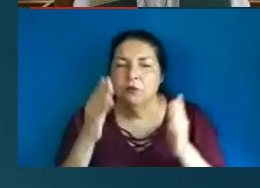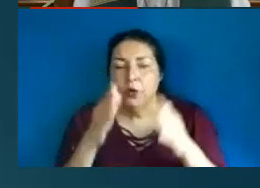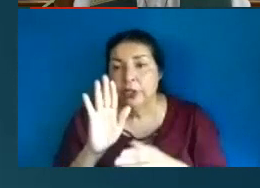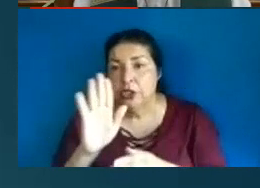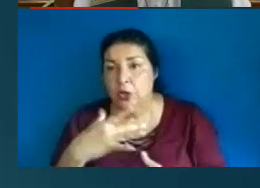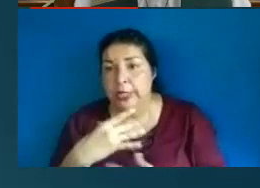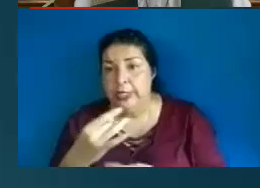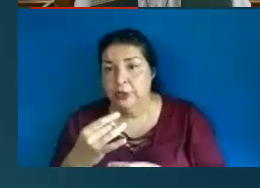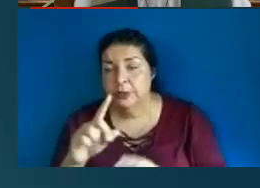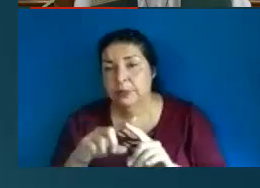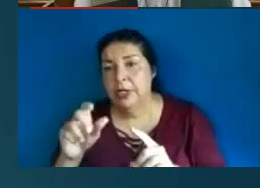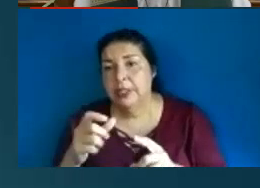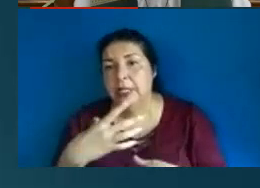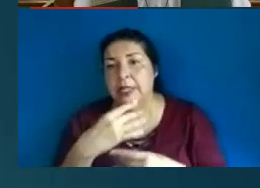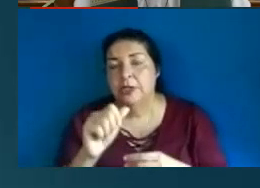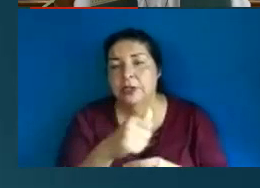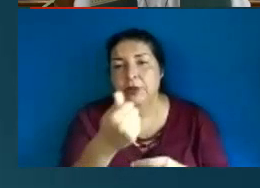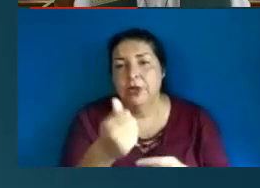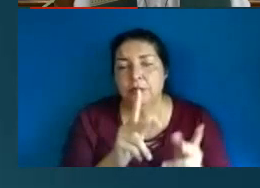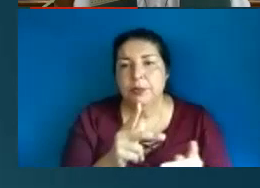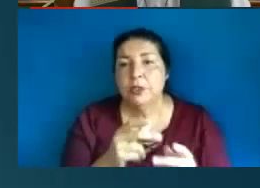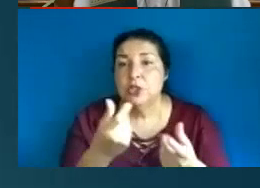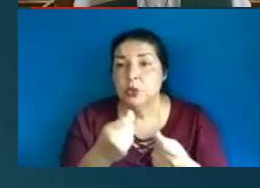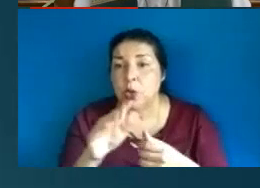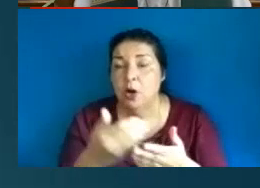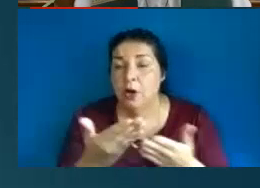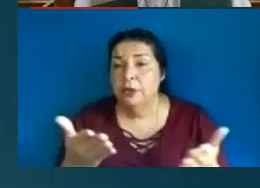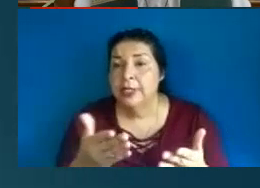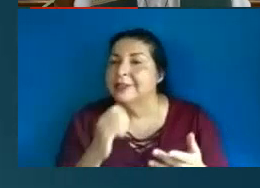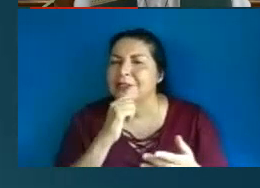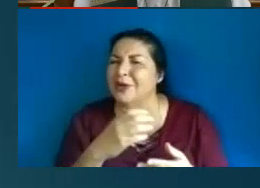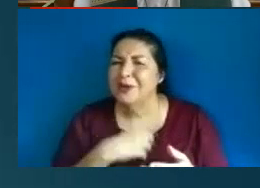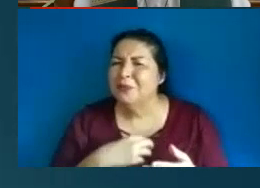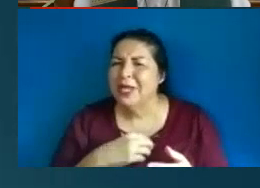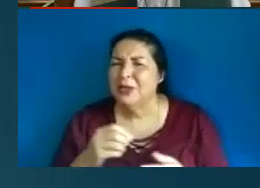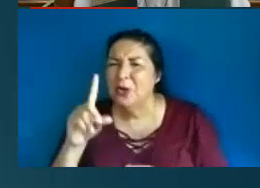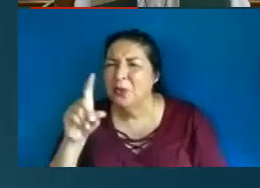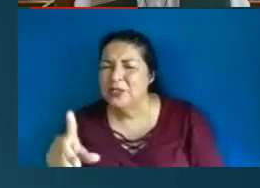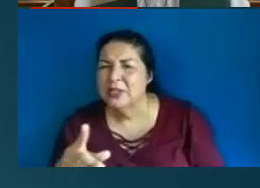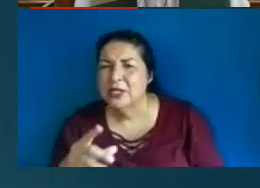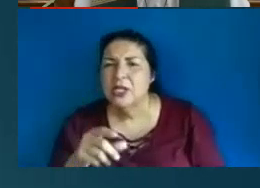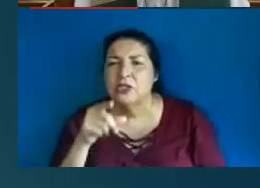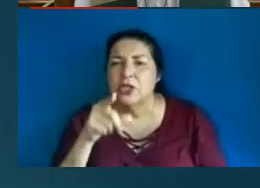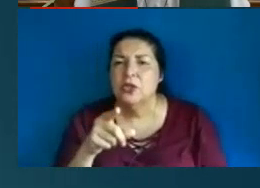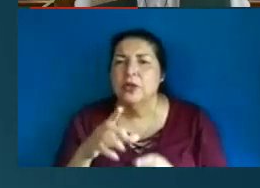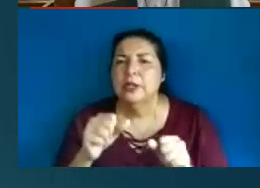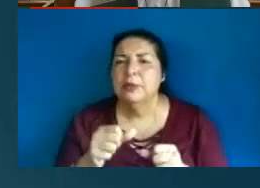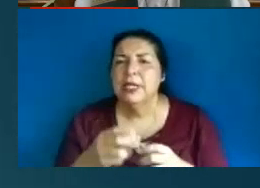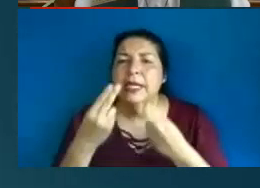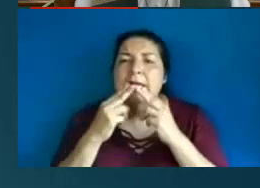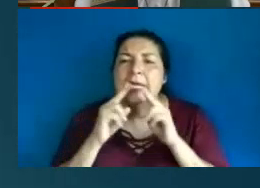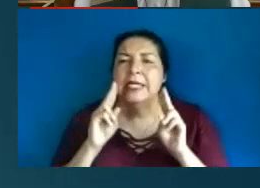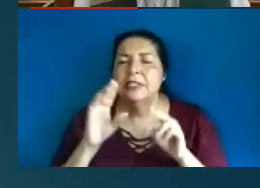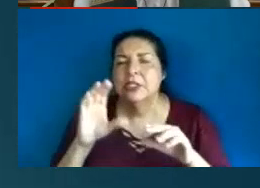others. Do all things without grumbling or questioning, that you may be blameless and innocent children of God,